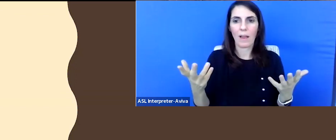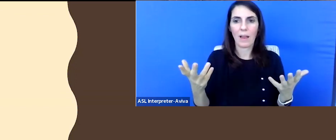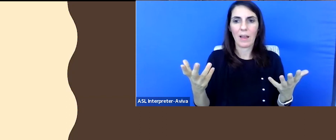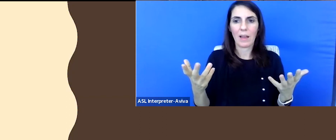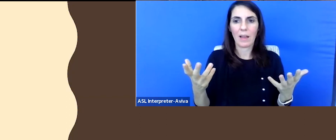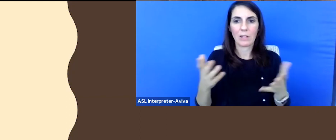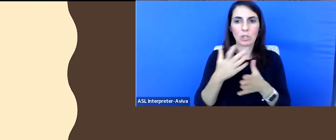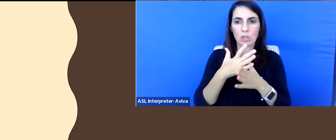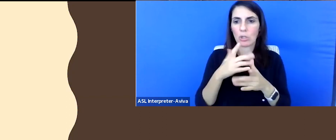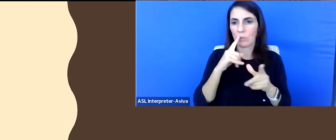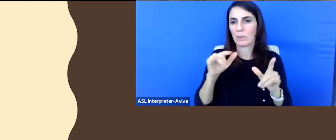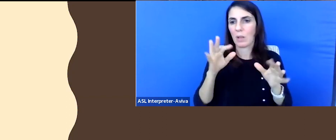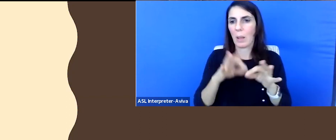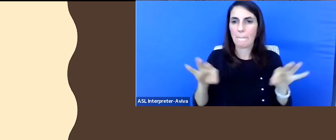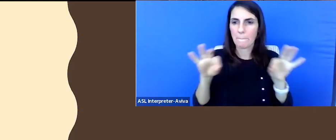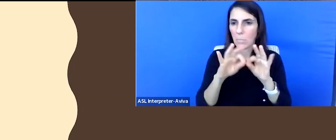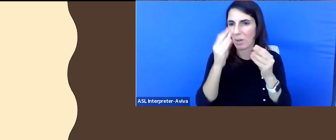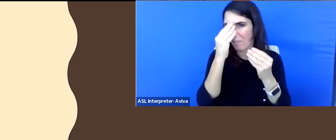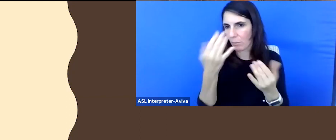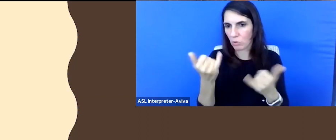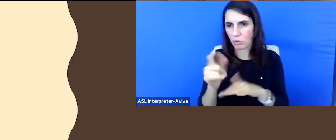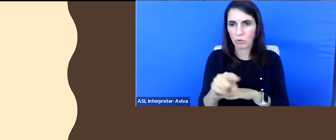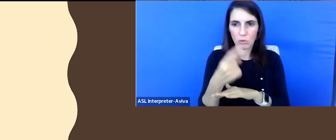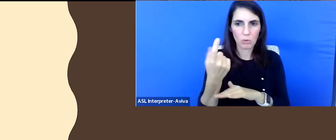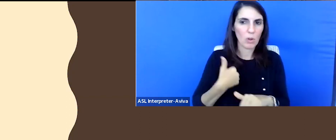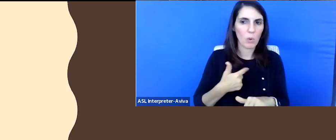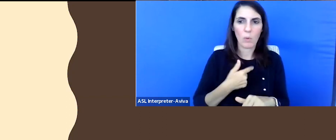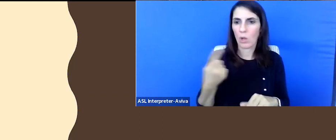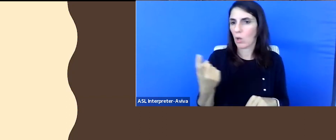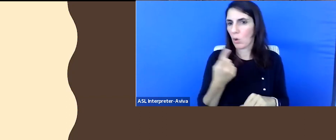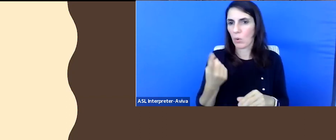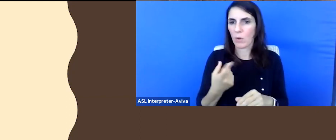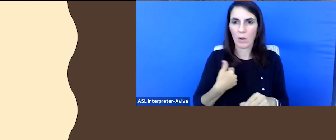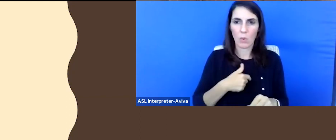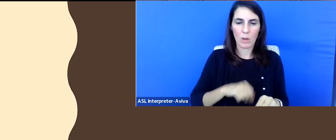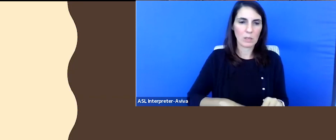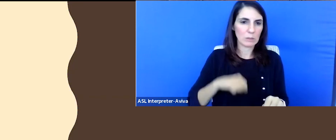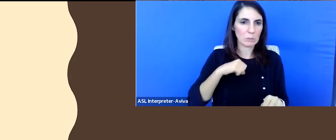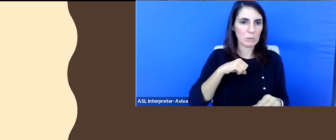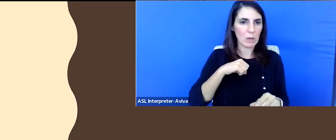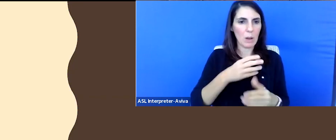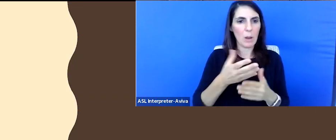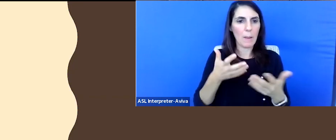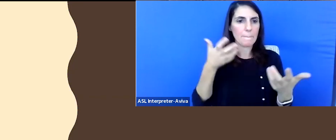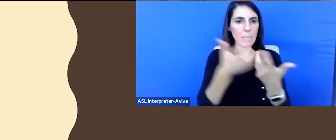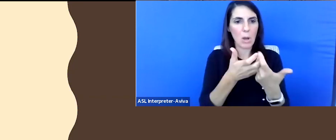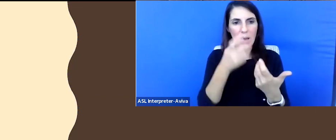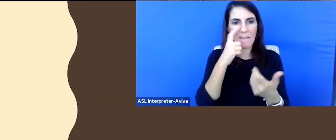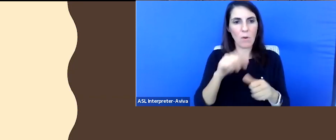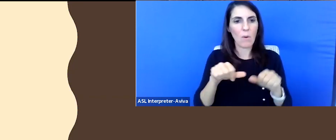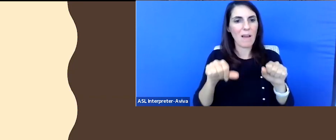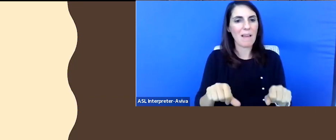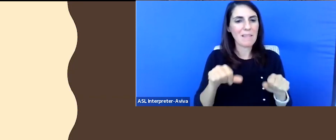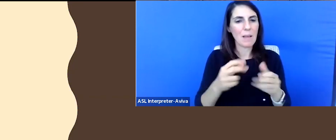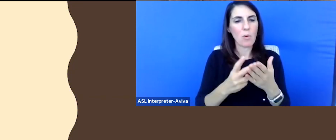sharing such important information today. We are always a proud partner of the Enable project. And before I forget,